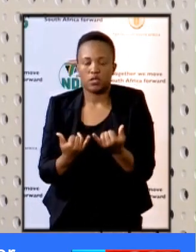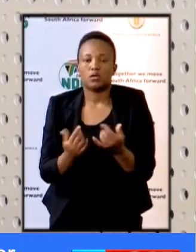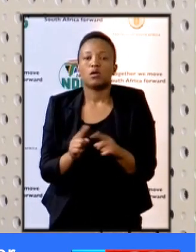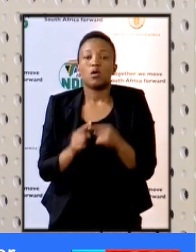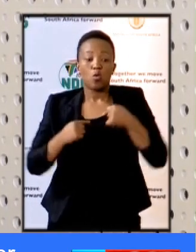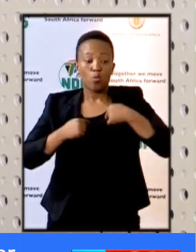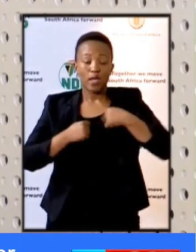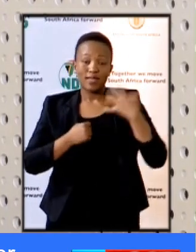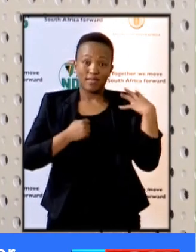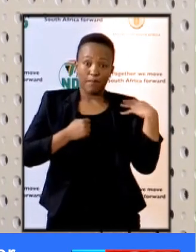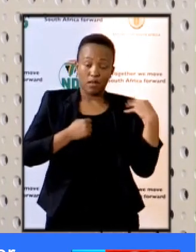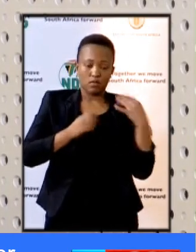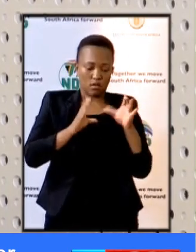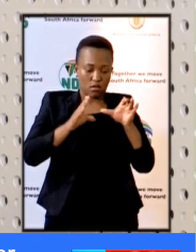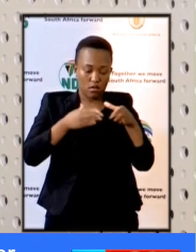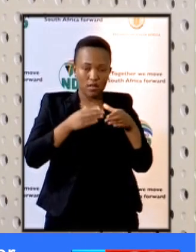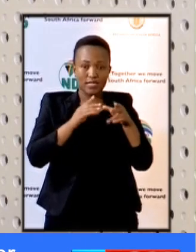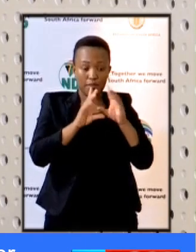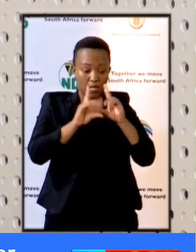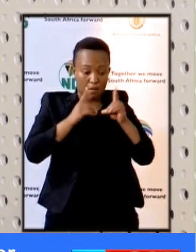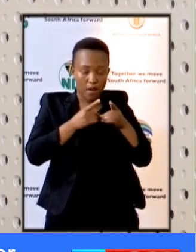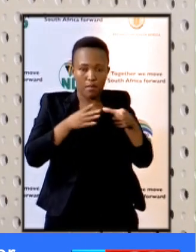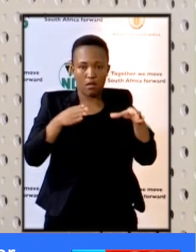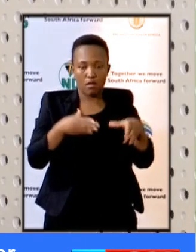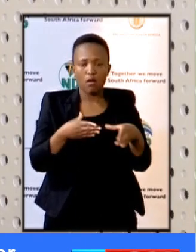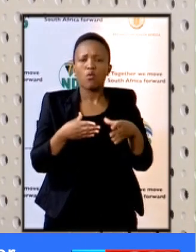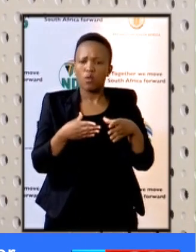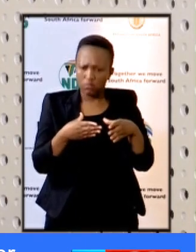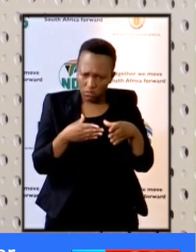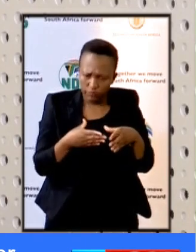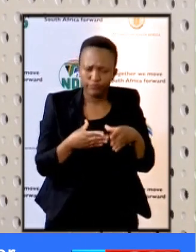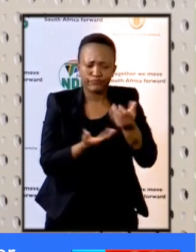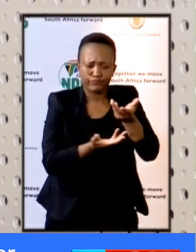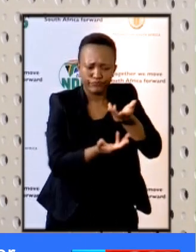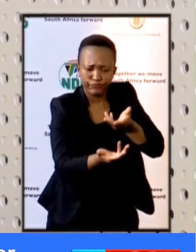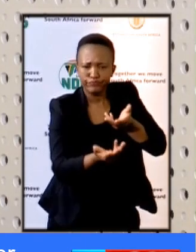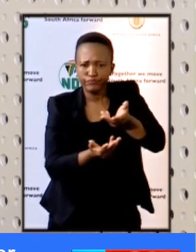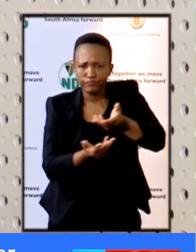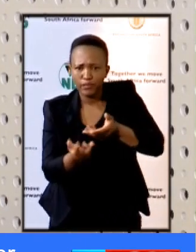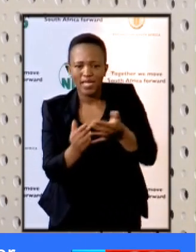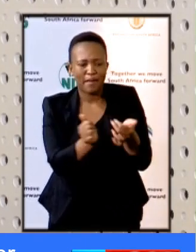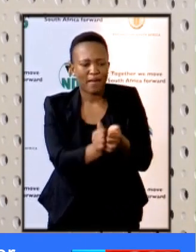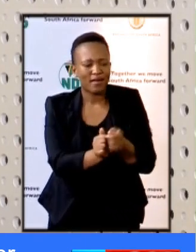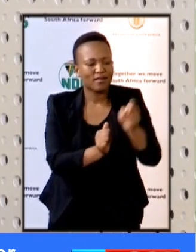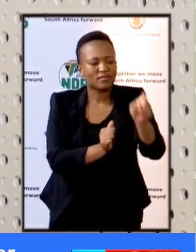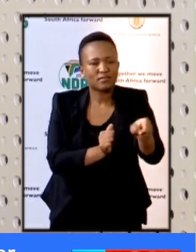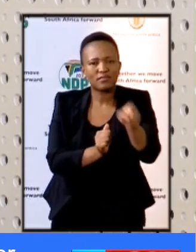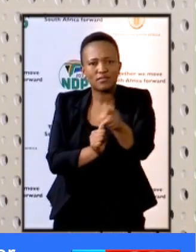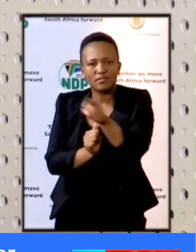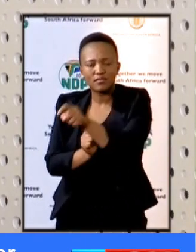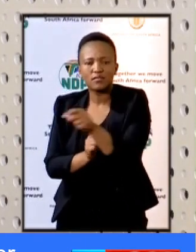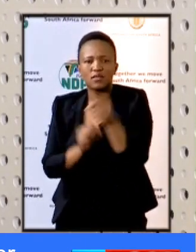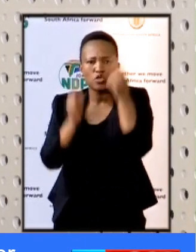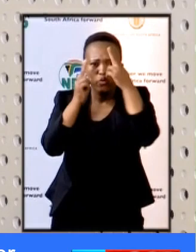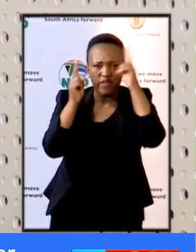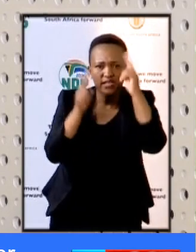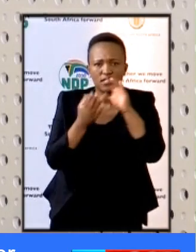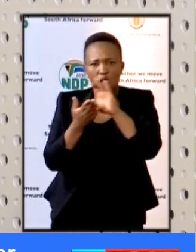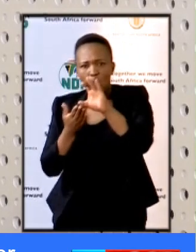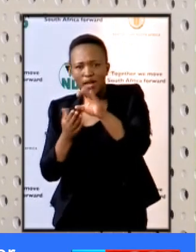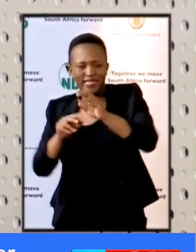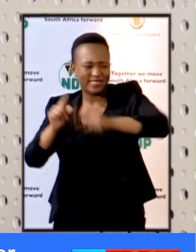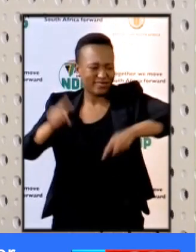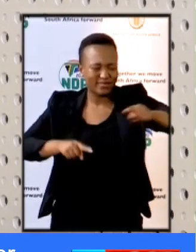constantly communicating with all our stakeholders on an ongoing basis, and also communicating with the